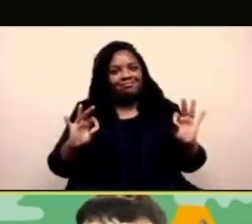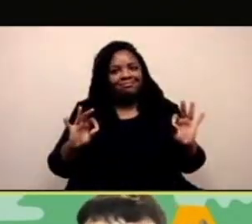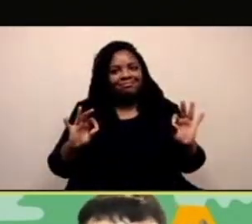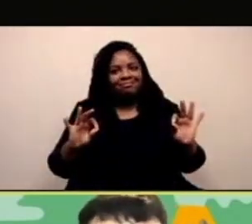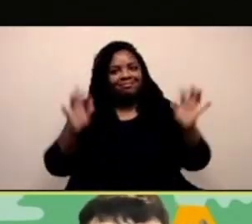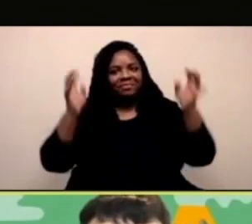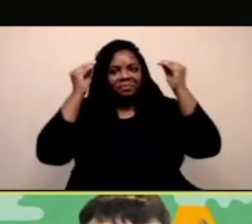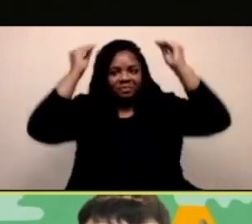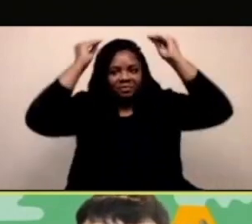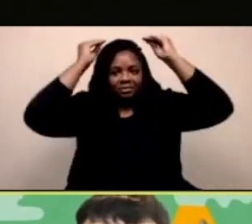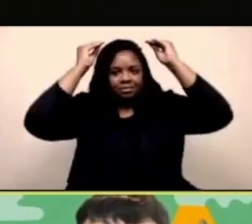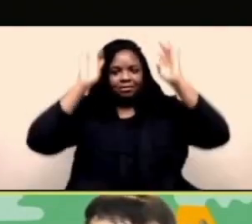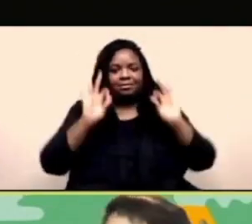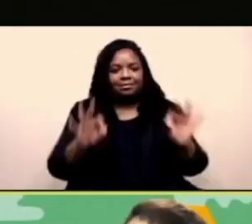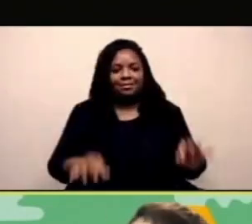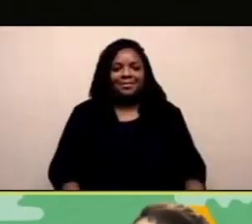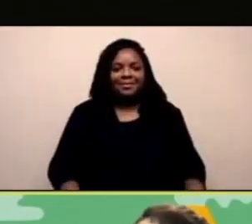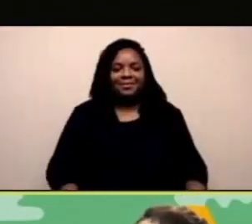the top of my head.